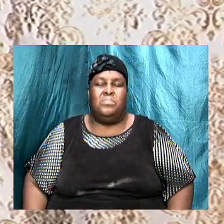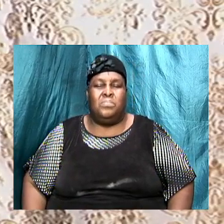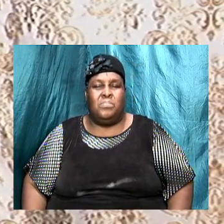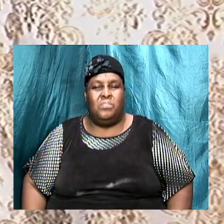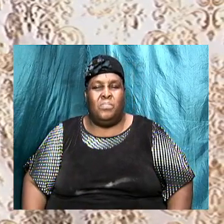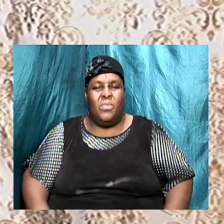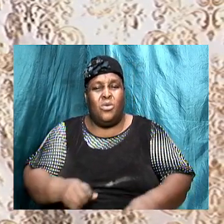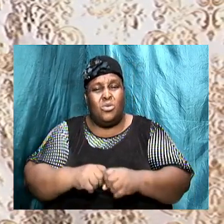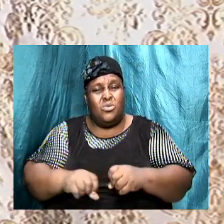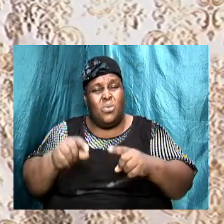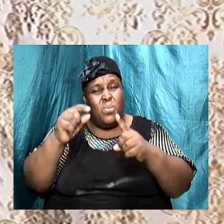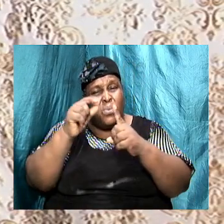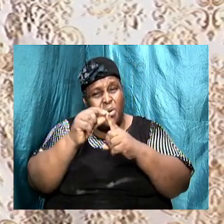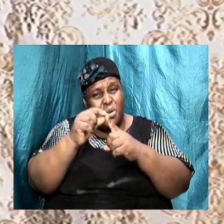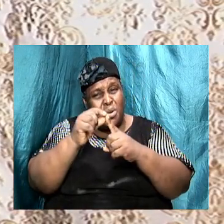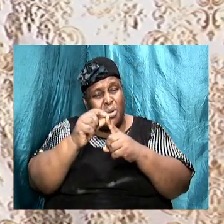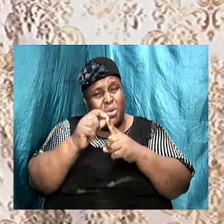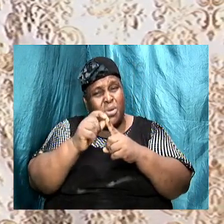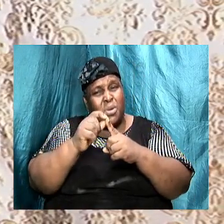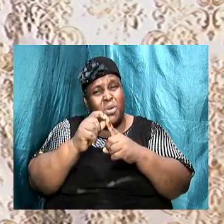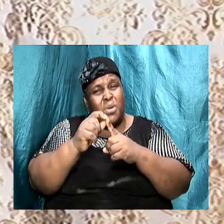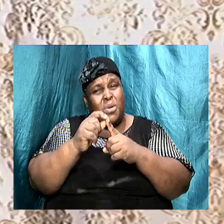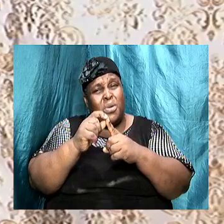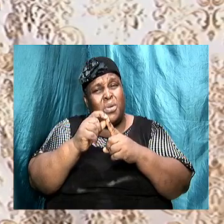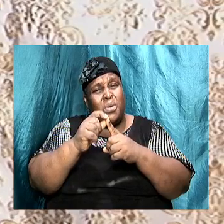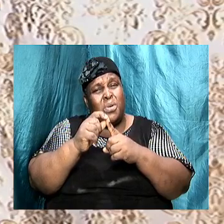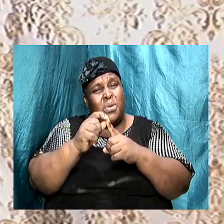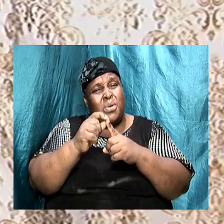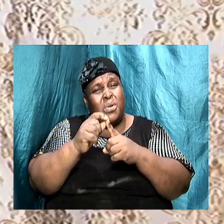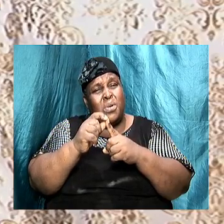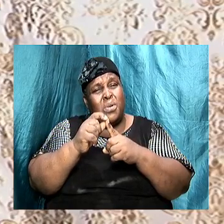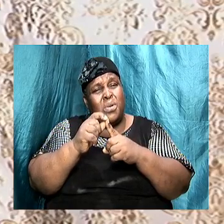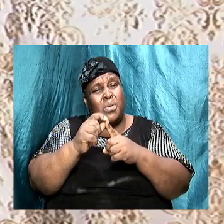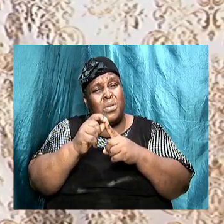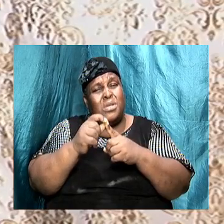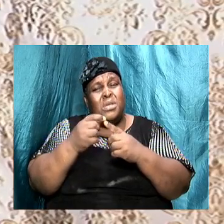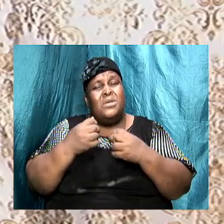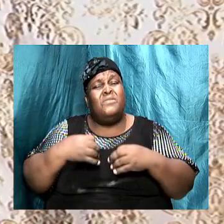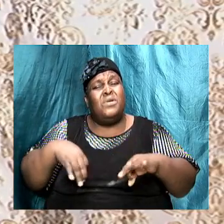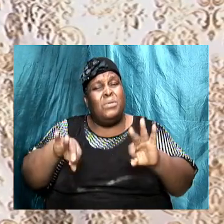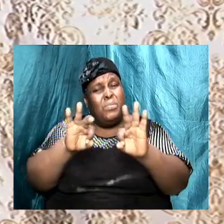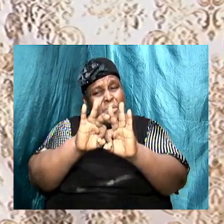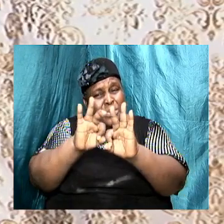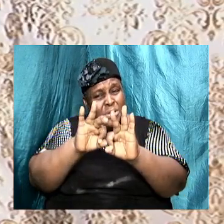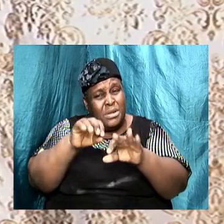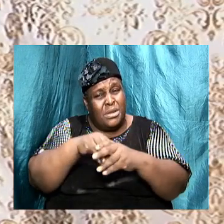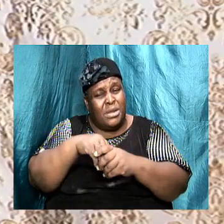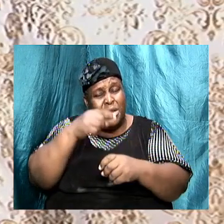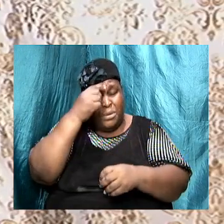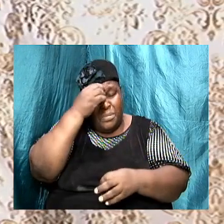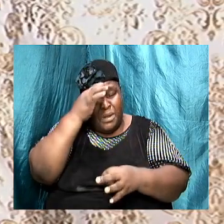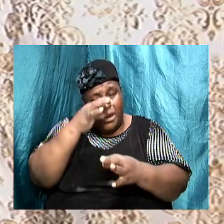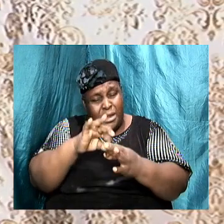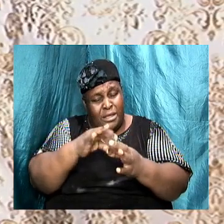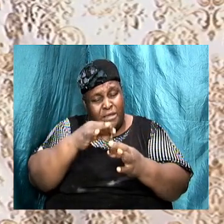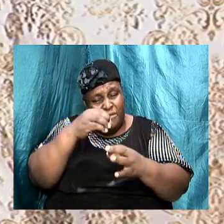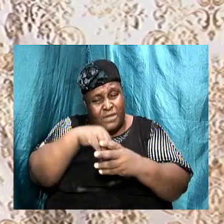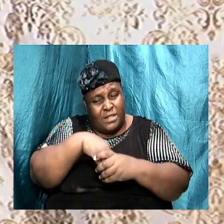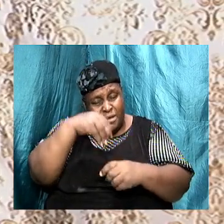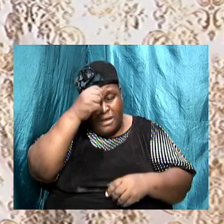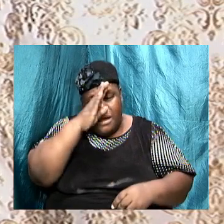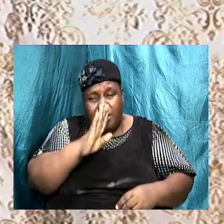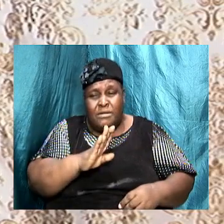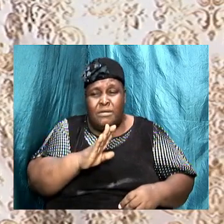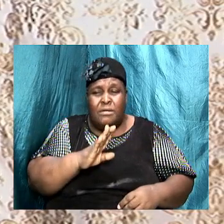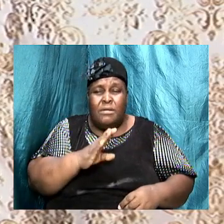So the word plays an important role in our believing God,